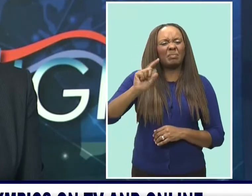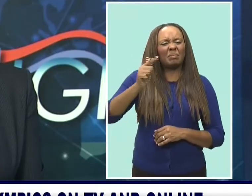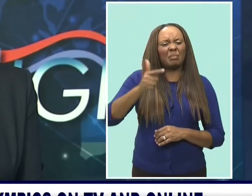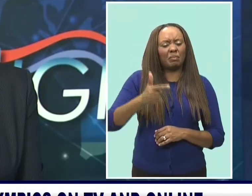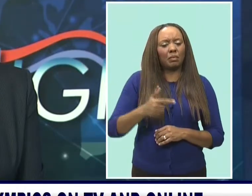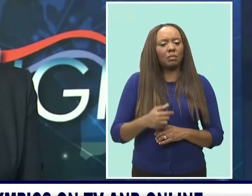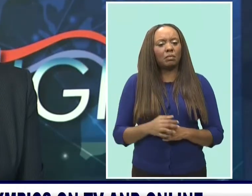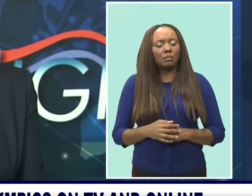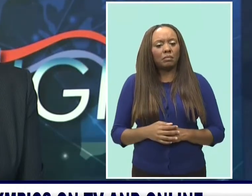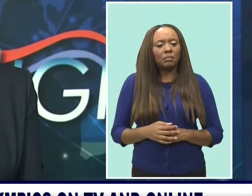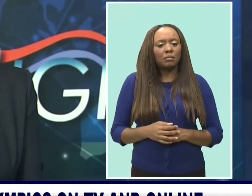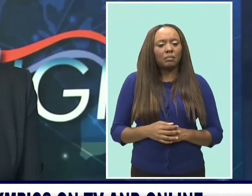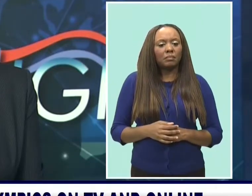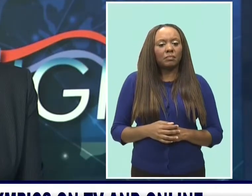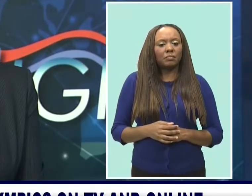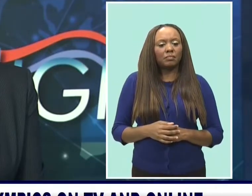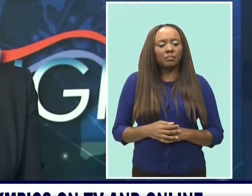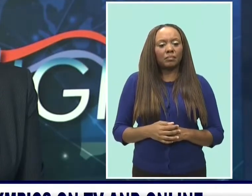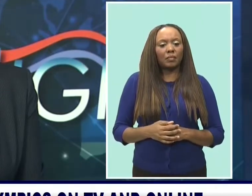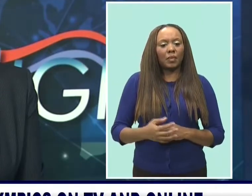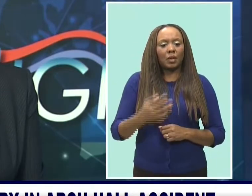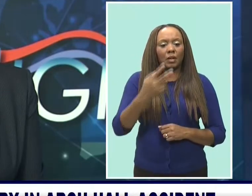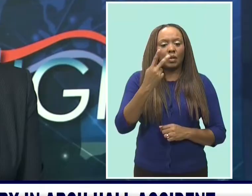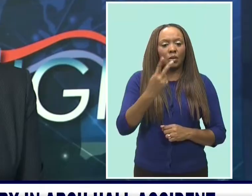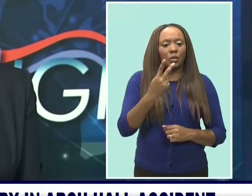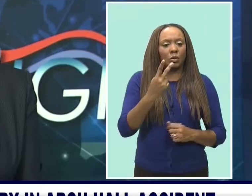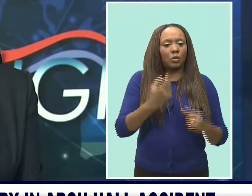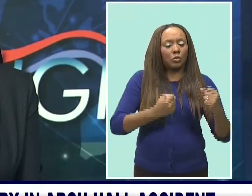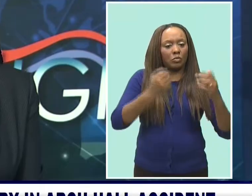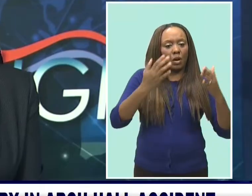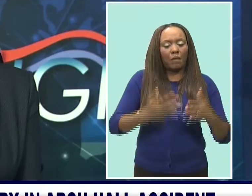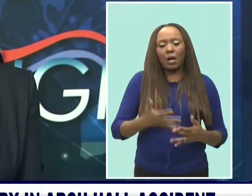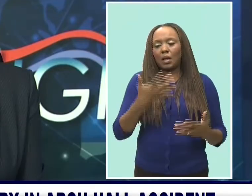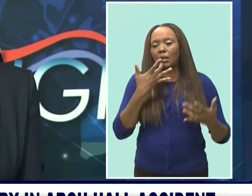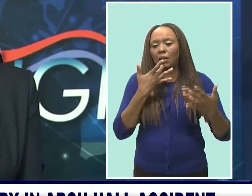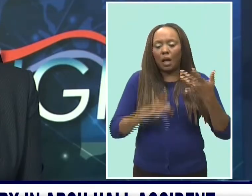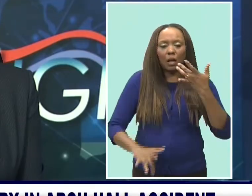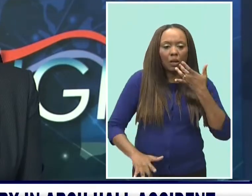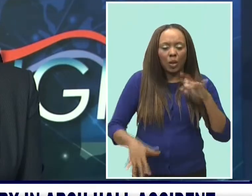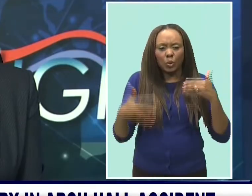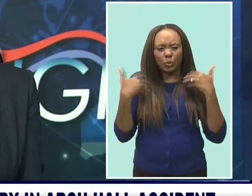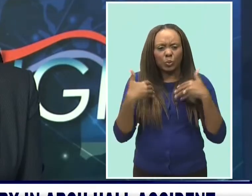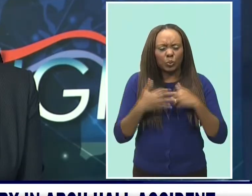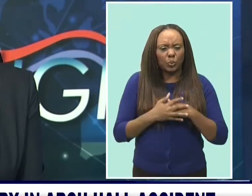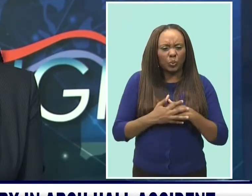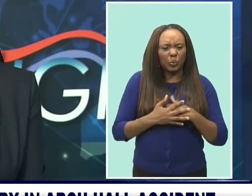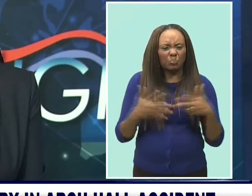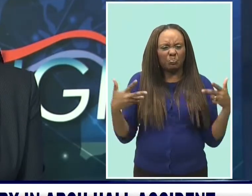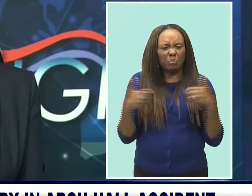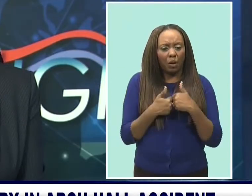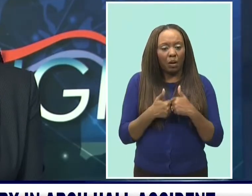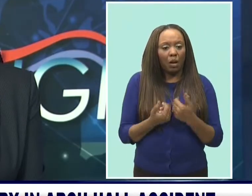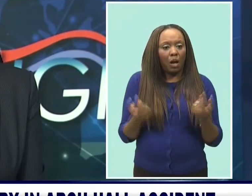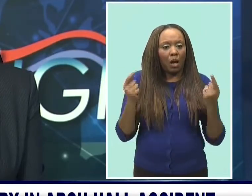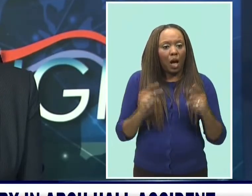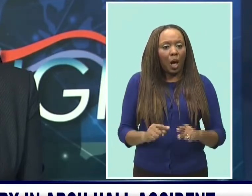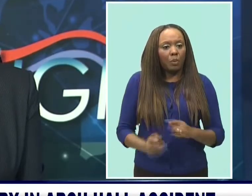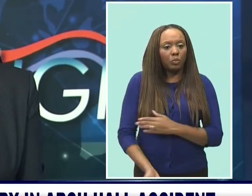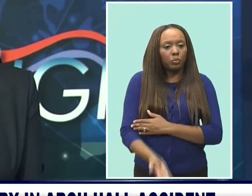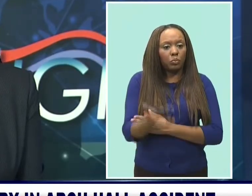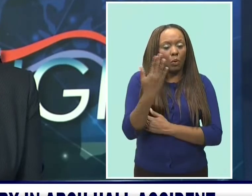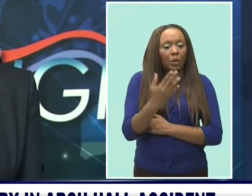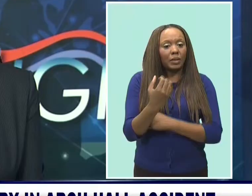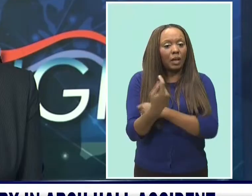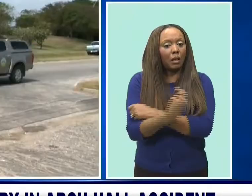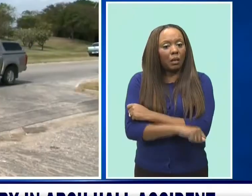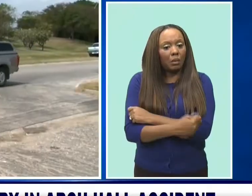in Sports Night. 2 motorists have been lucky to escape major injuries following a freak accident in Archhall St.